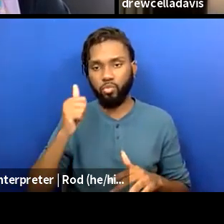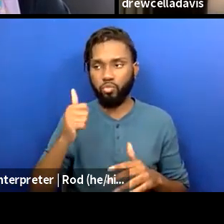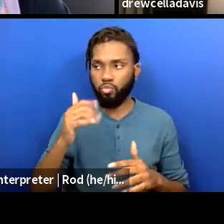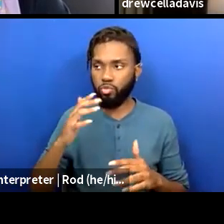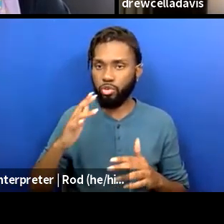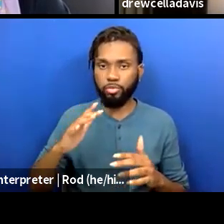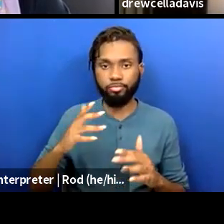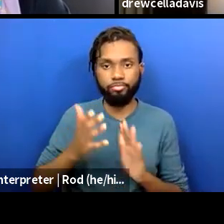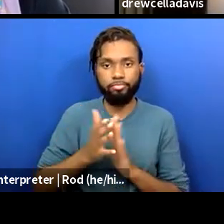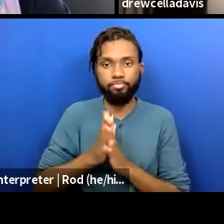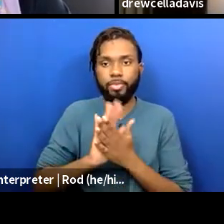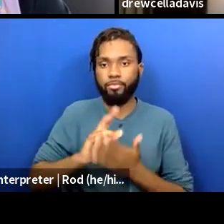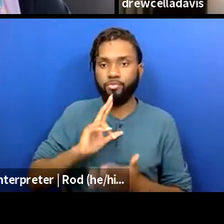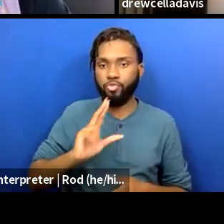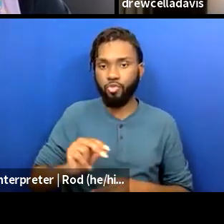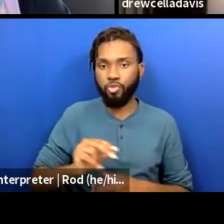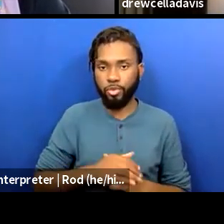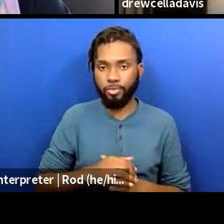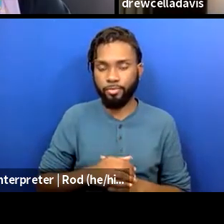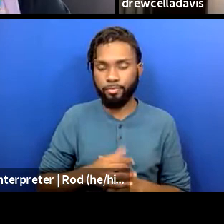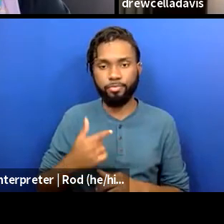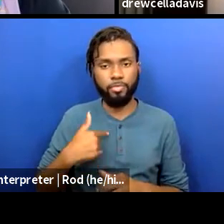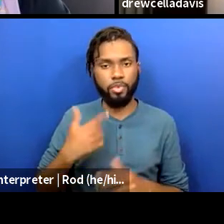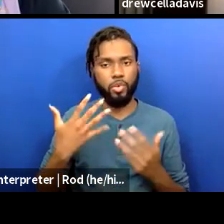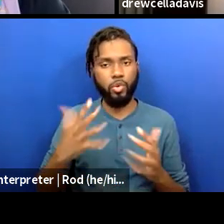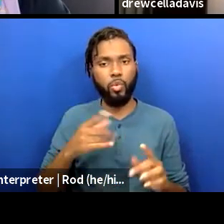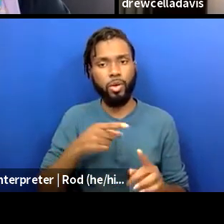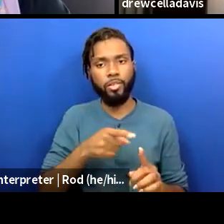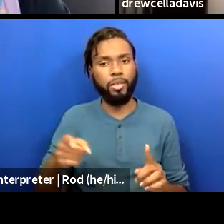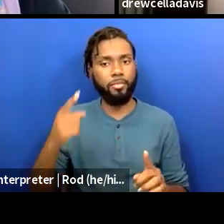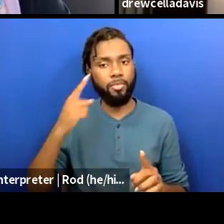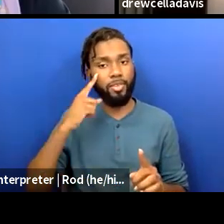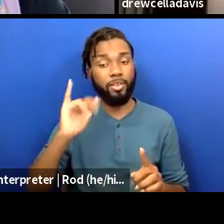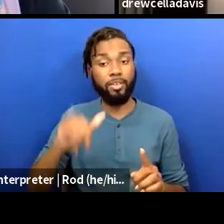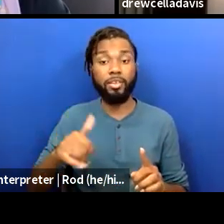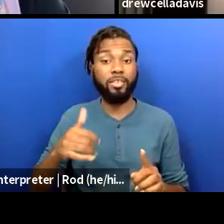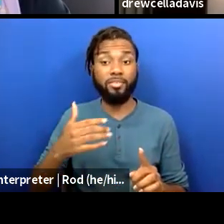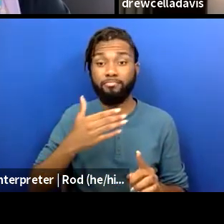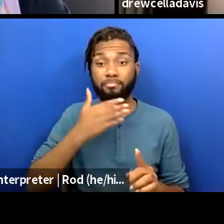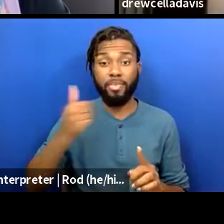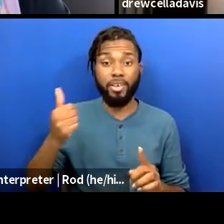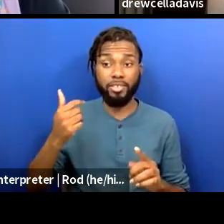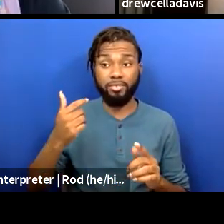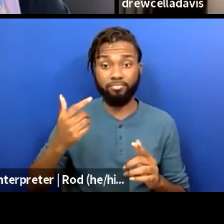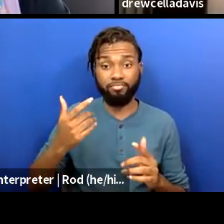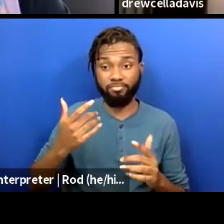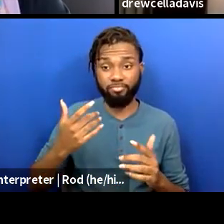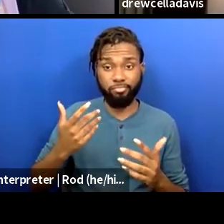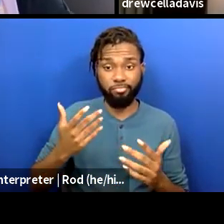I don't want them growing up thinking that the best is behind them.